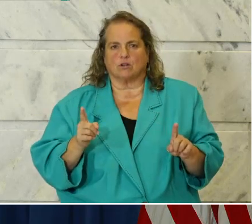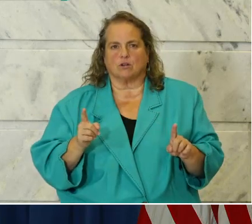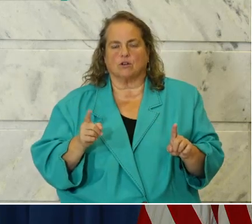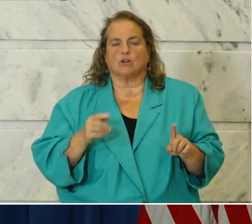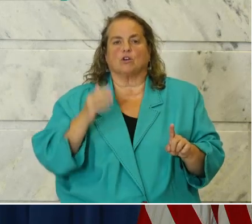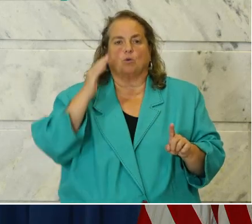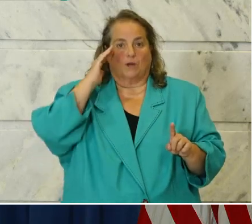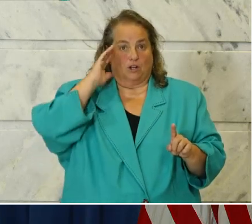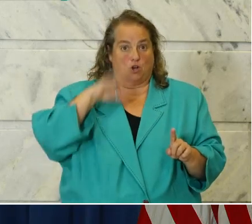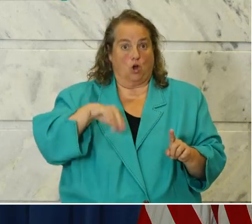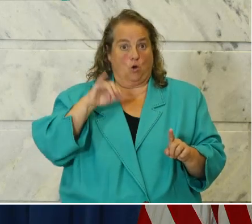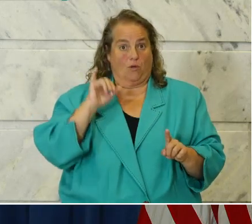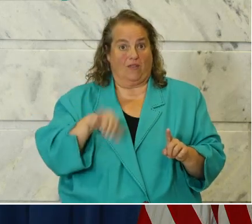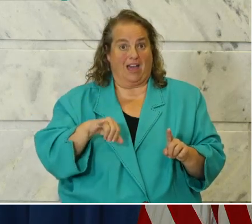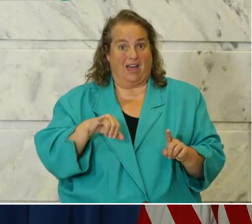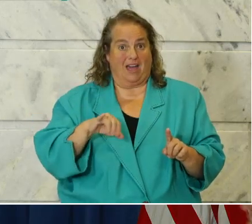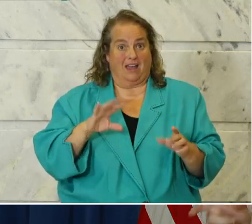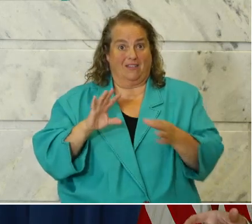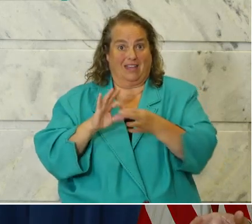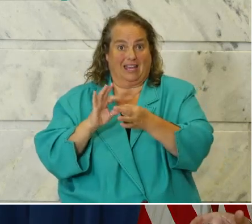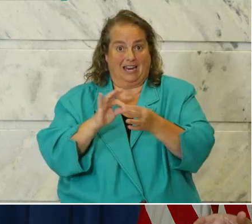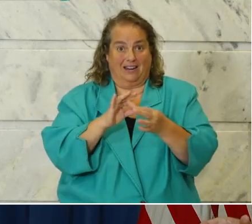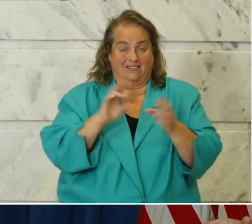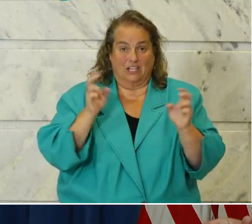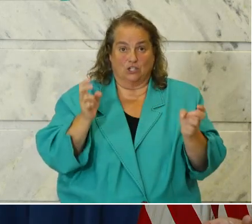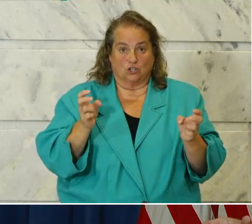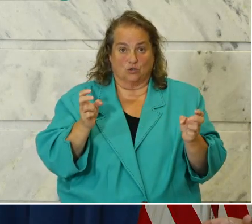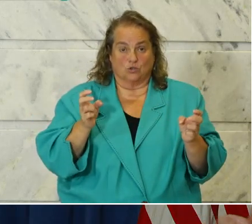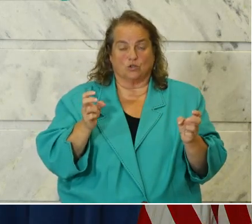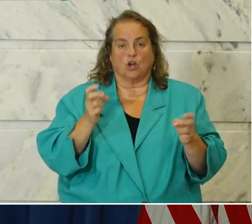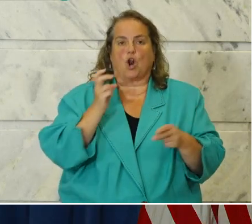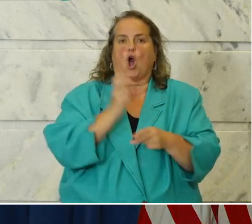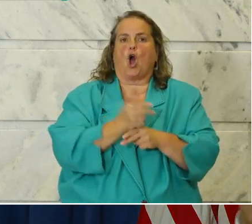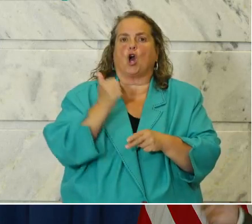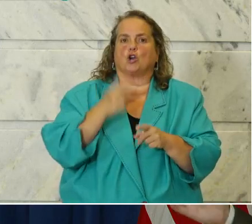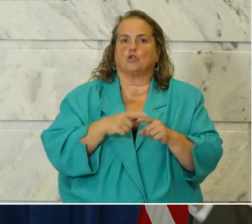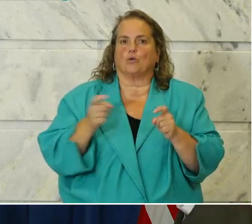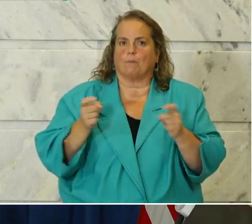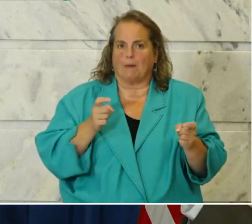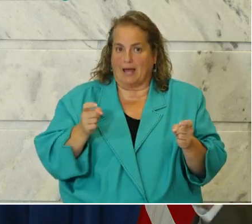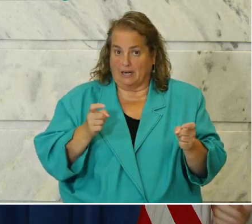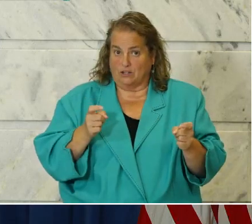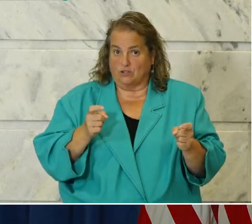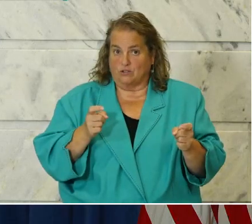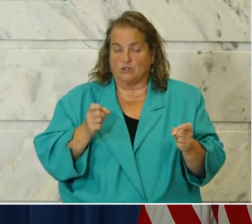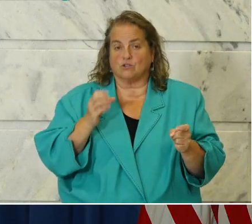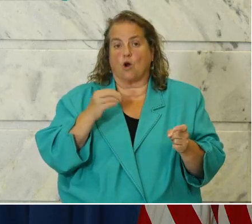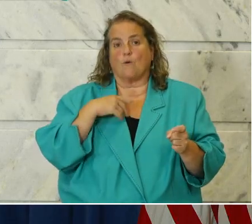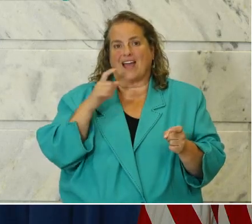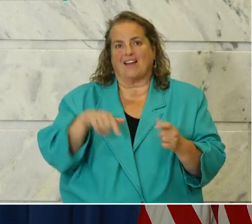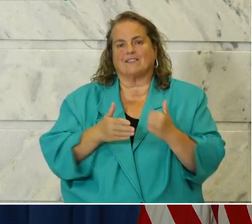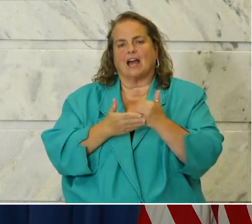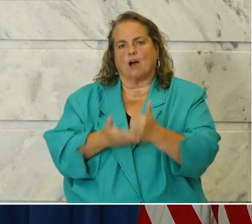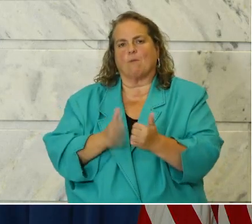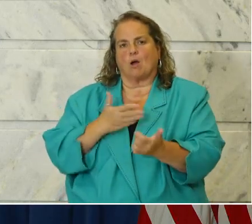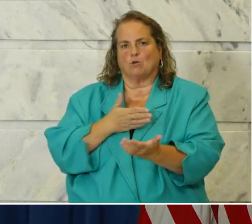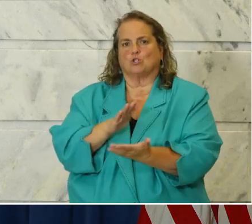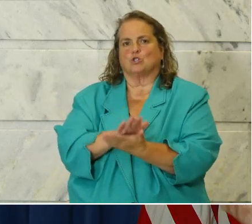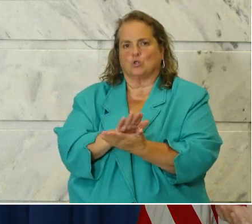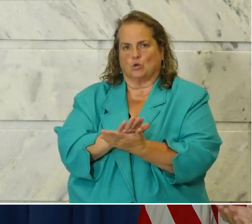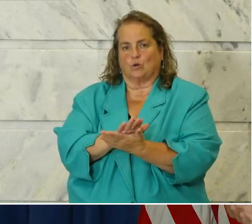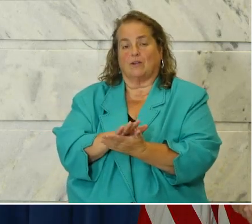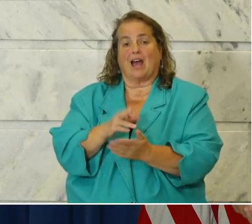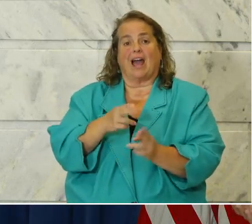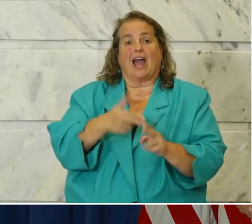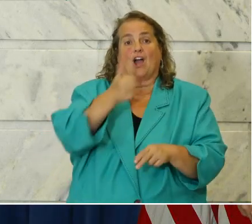connectivity issues are less or easy to manage than what we're going to have to do to help out our school districts. And we know that higher